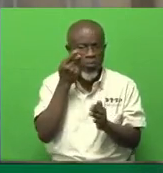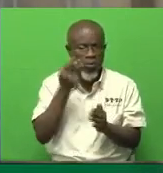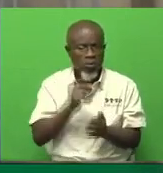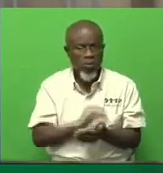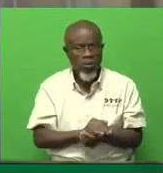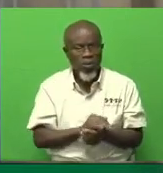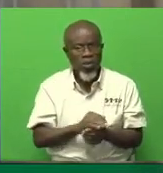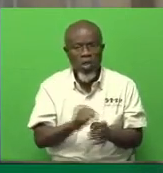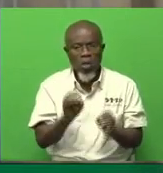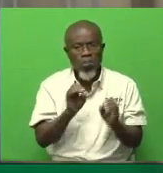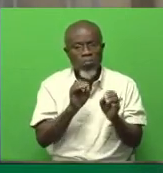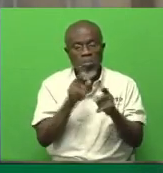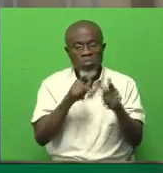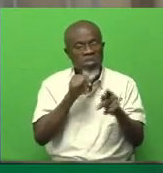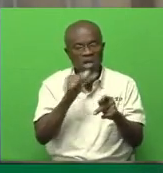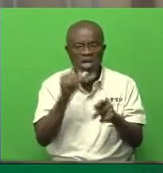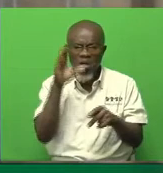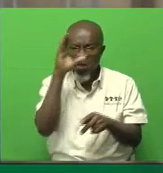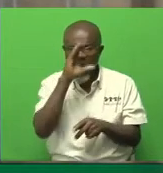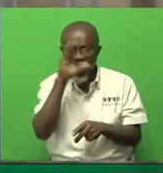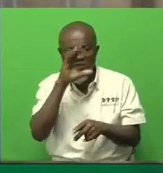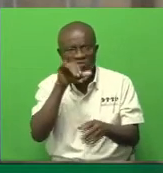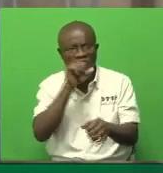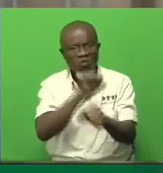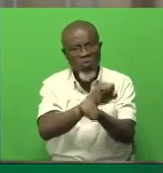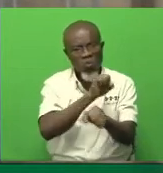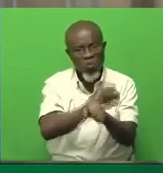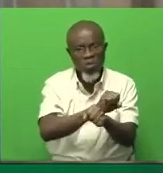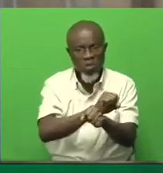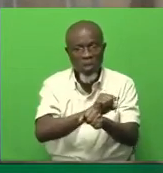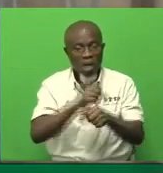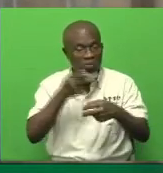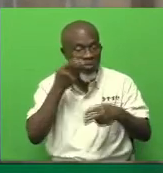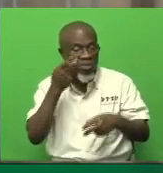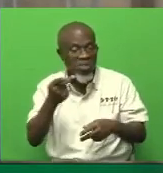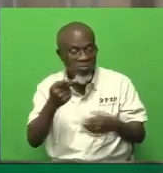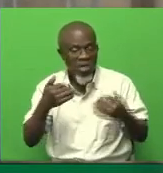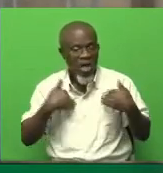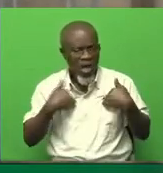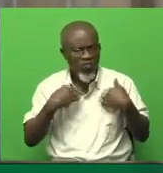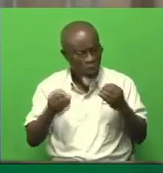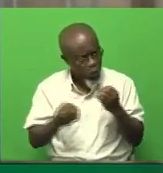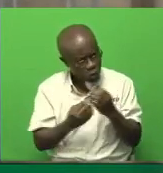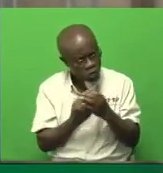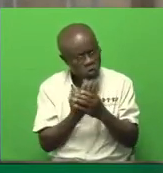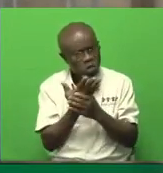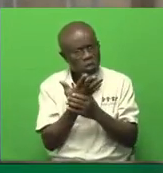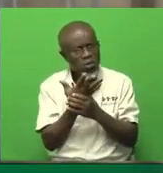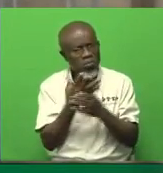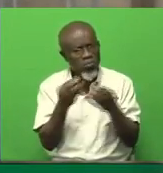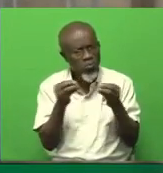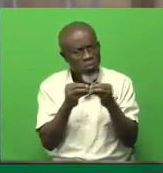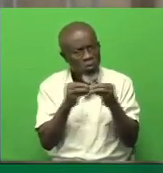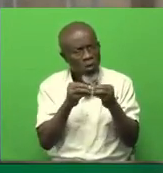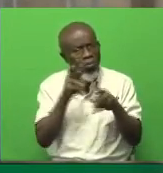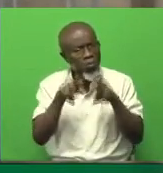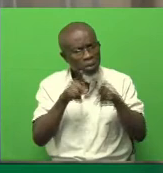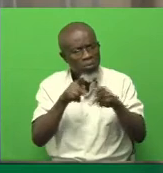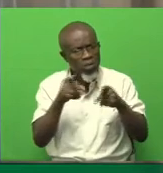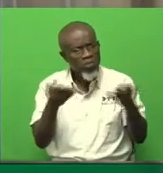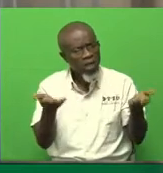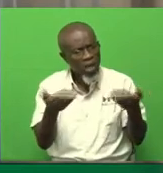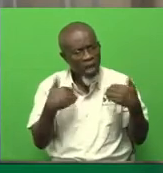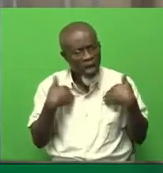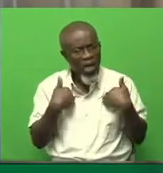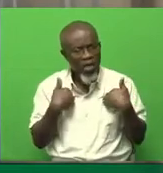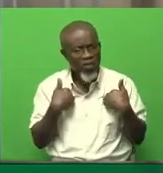for work while we have a growing population they're no longer looking for work management